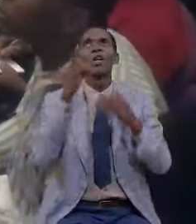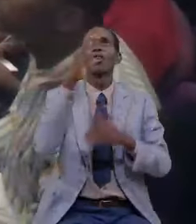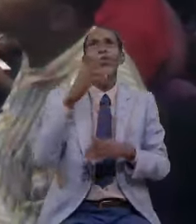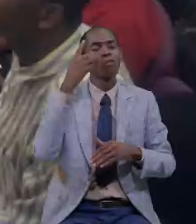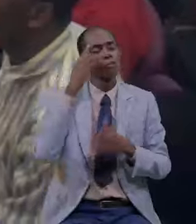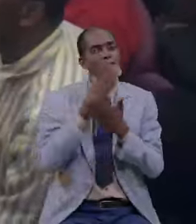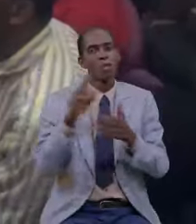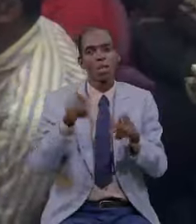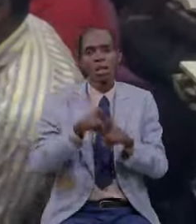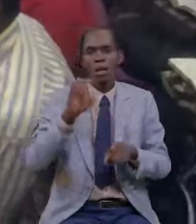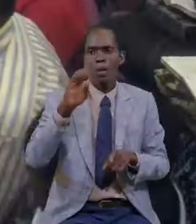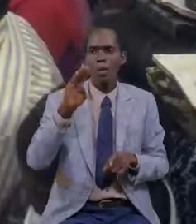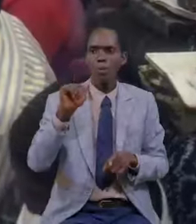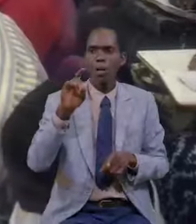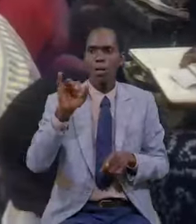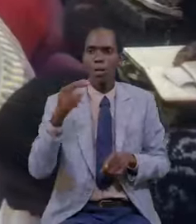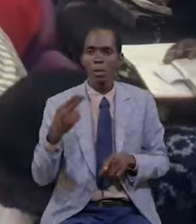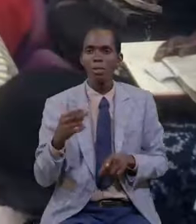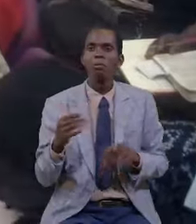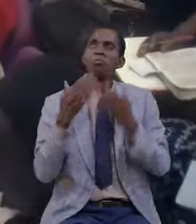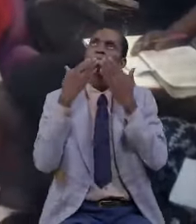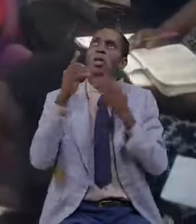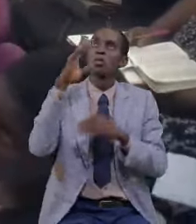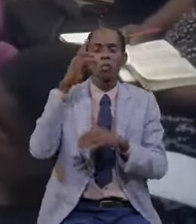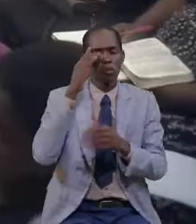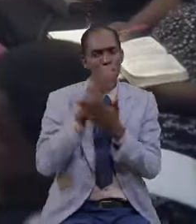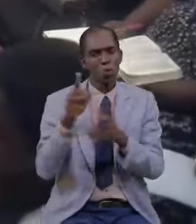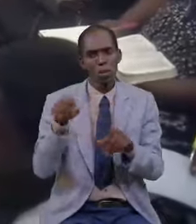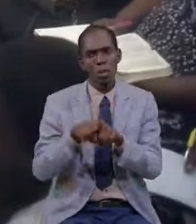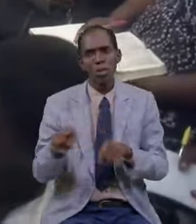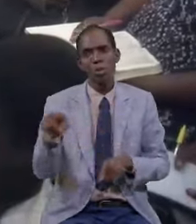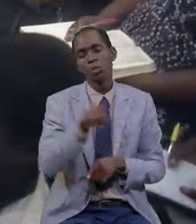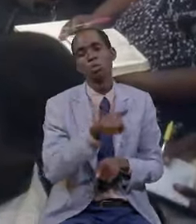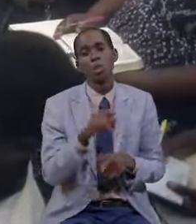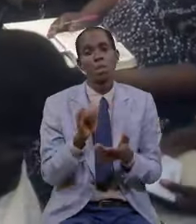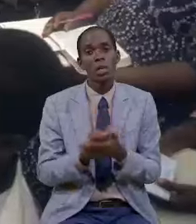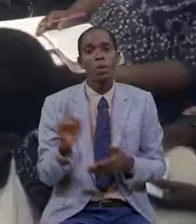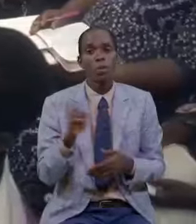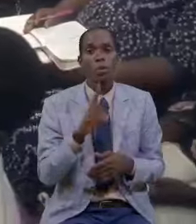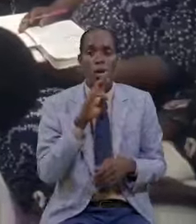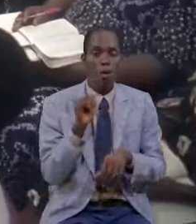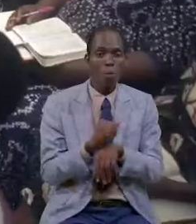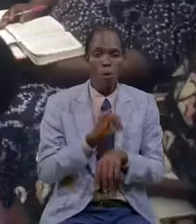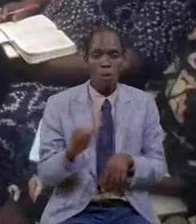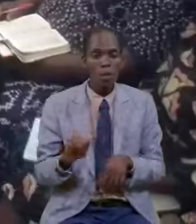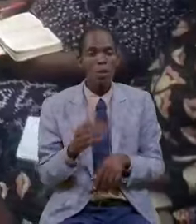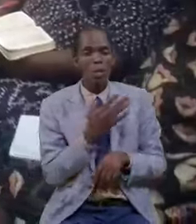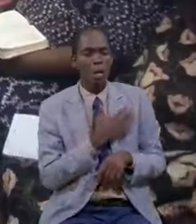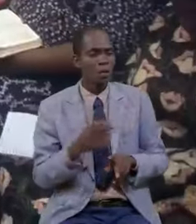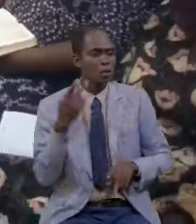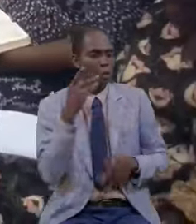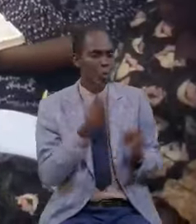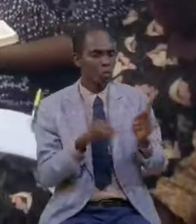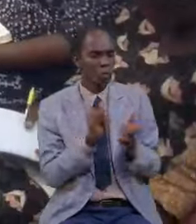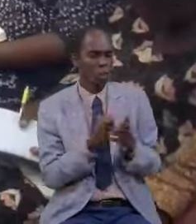you that where you walking if they opposed to God opposed to the people of God you will single yourself